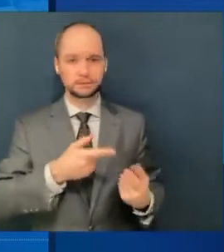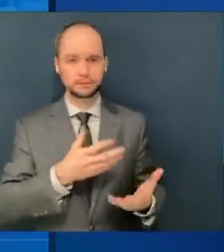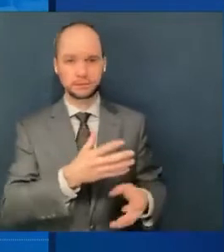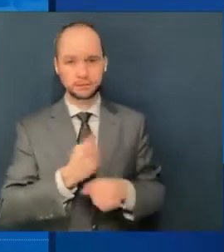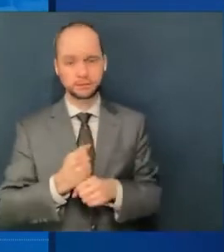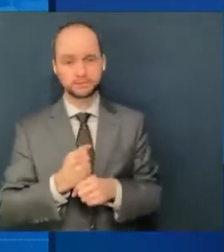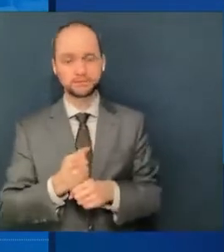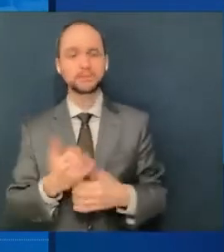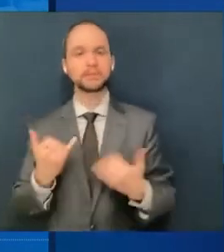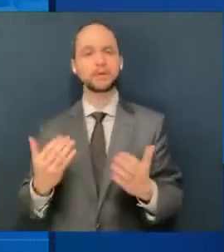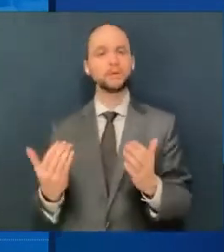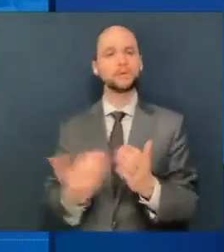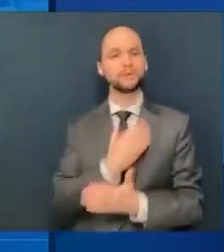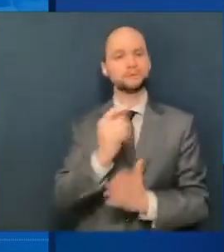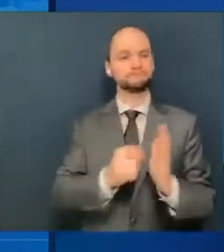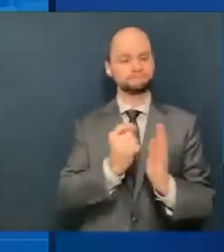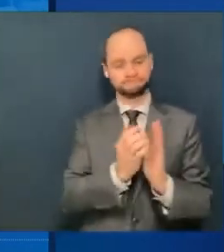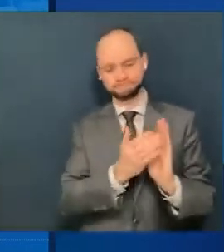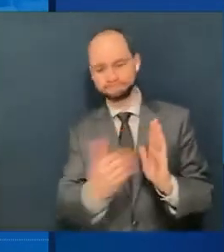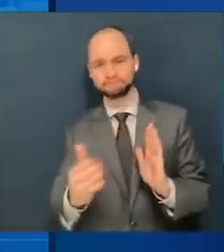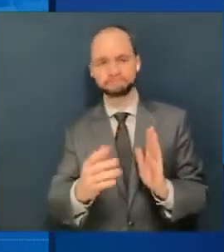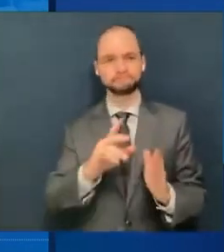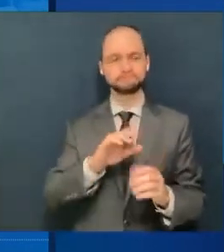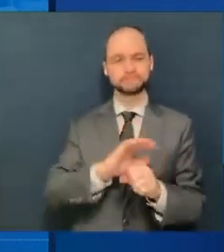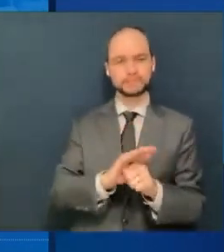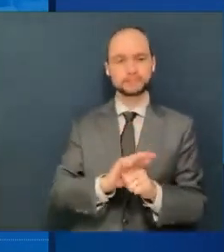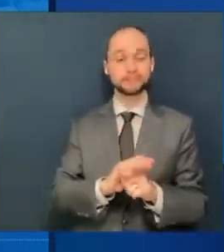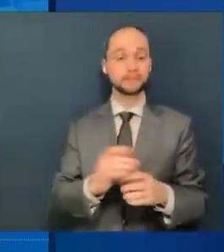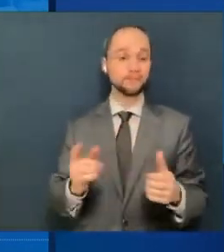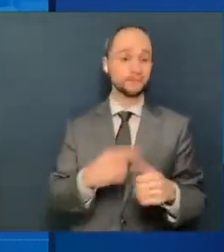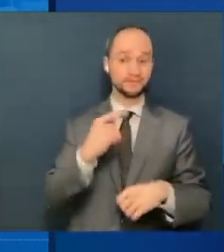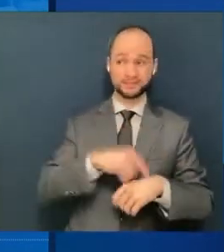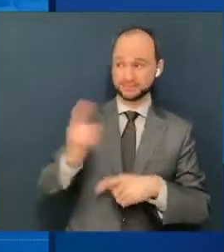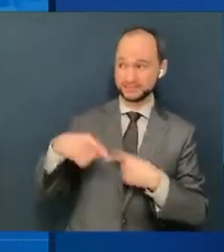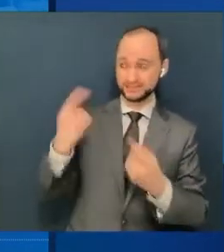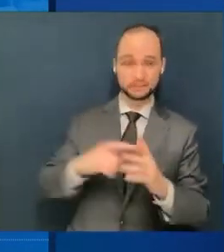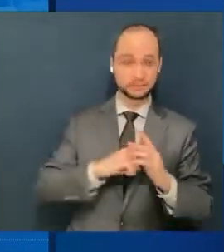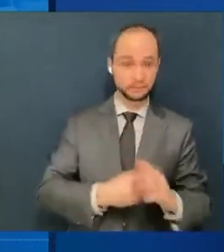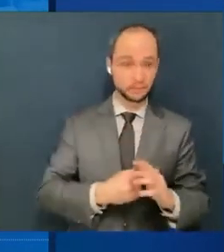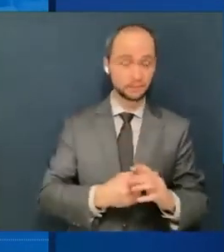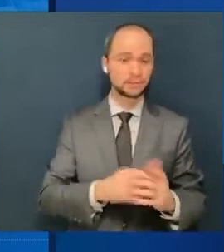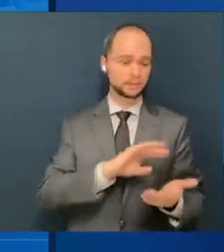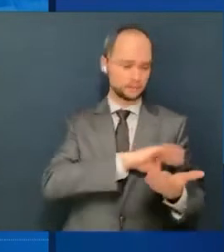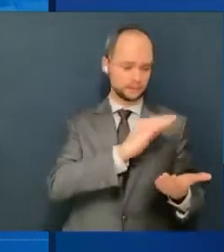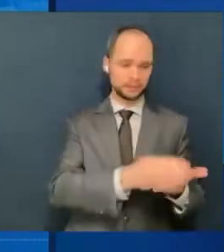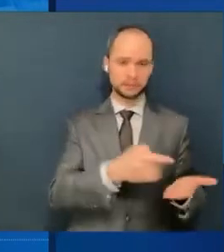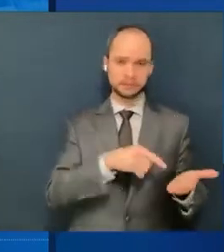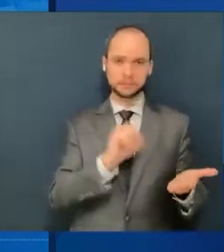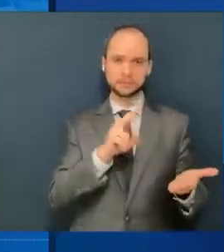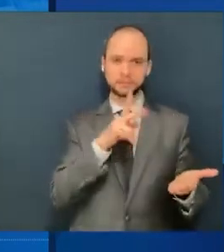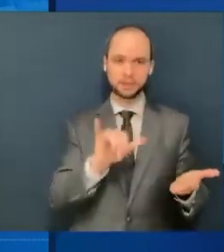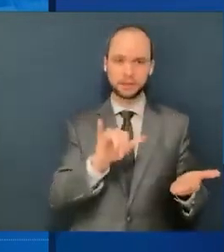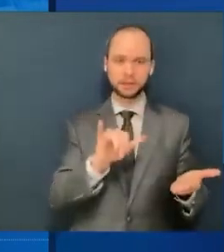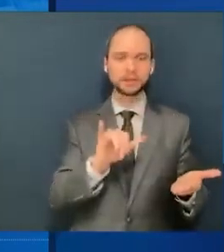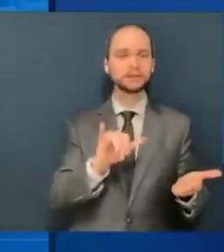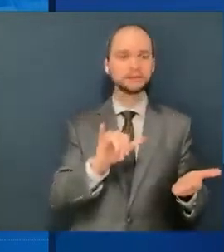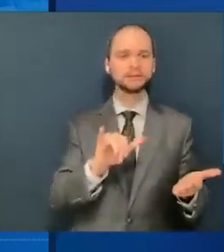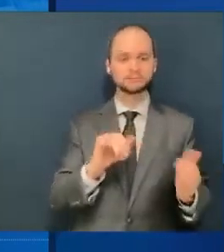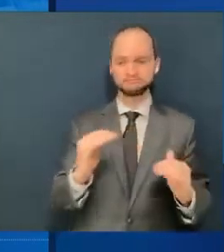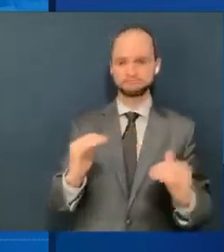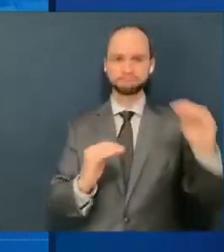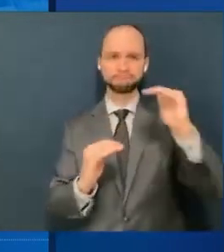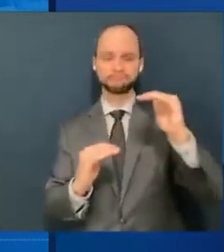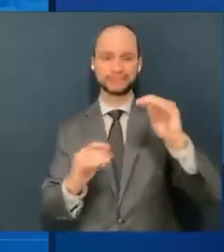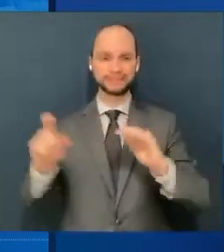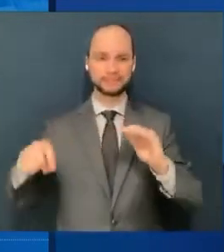pandemic. For the first time since it began, supply now exceeds demand. This brings into sharper focus, arguably,